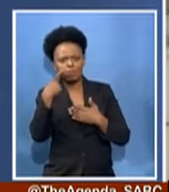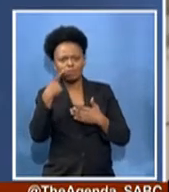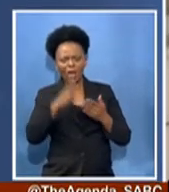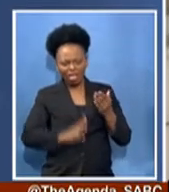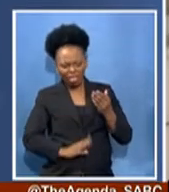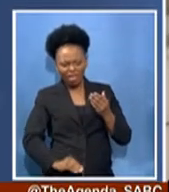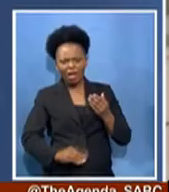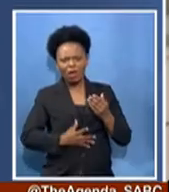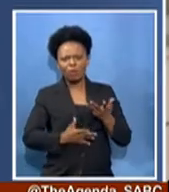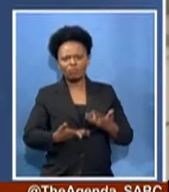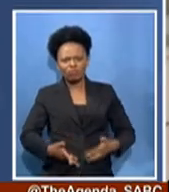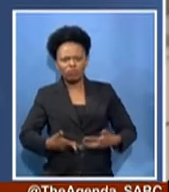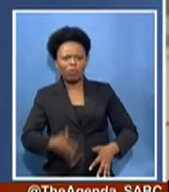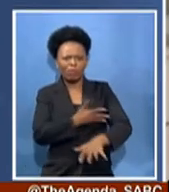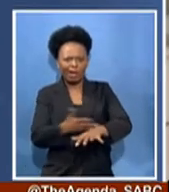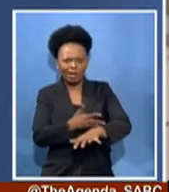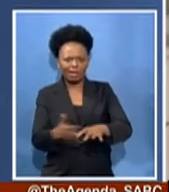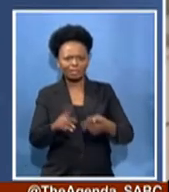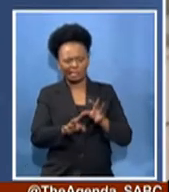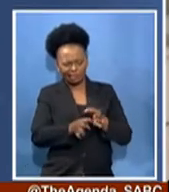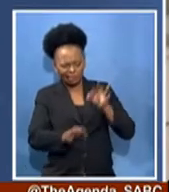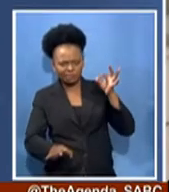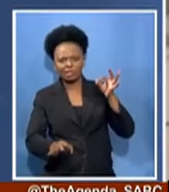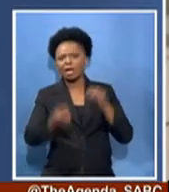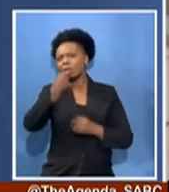the pill is a risk factor. So quite